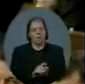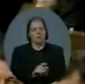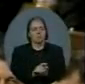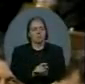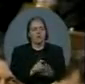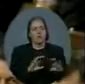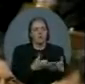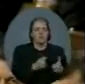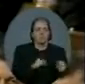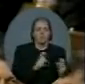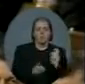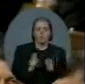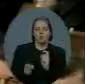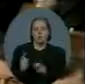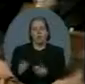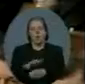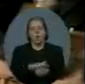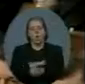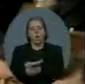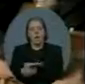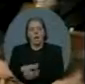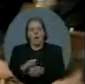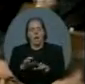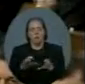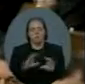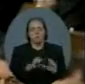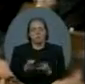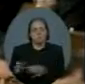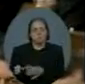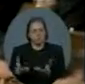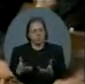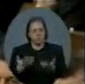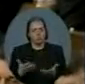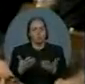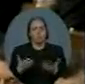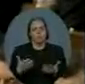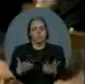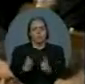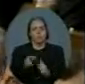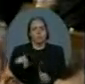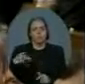that to candidates who don't have a lot of local support, which of course happens with the NDP very often. We think that's perfectly fine.